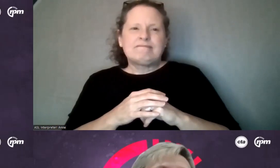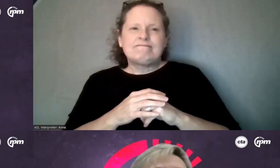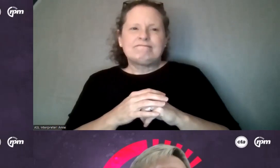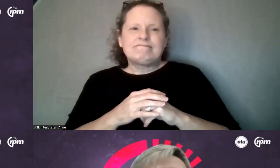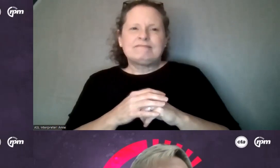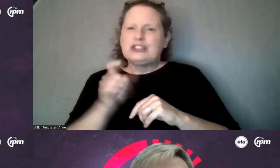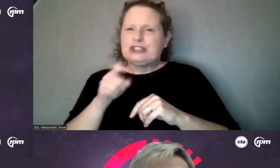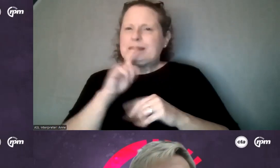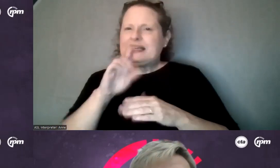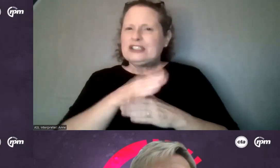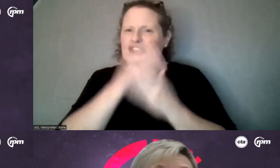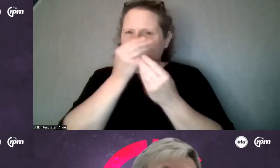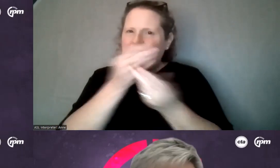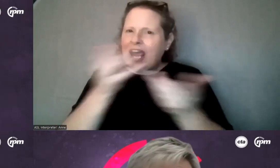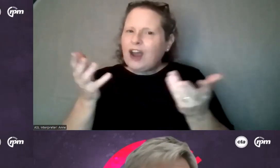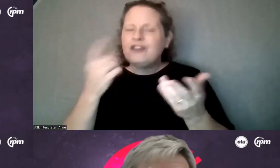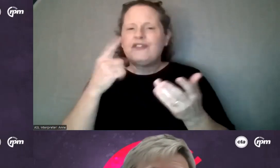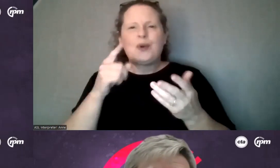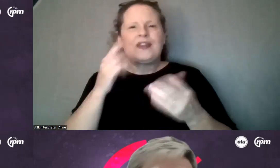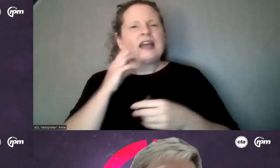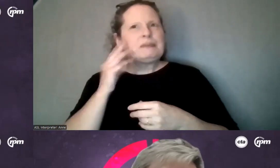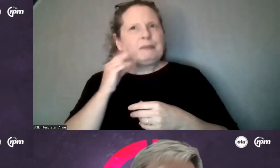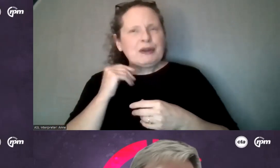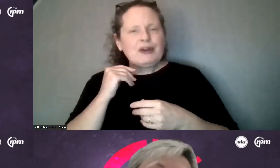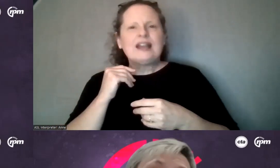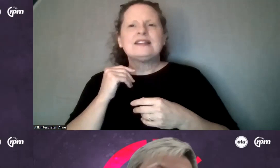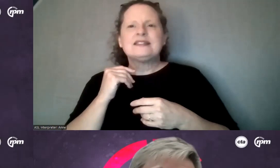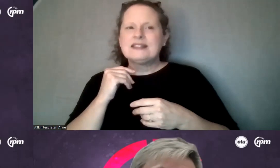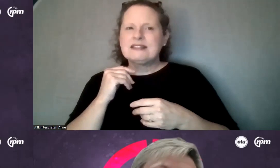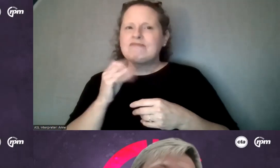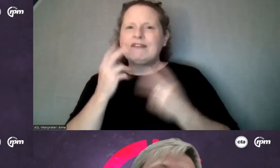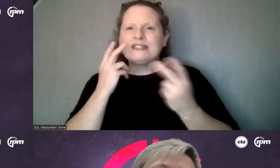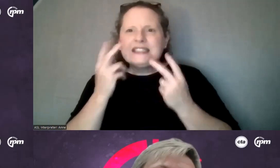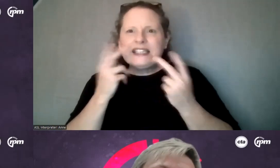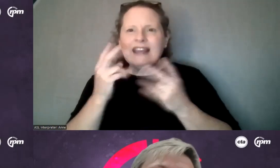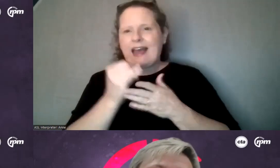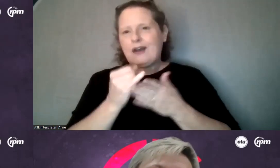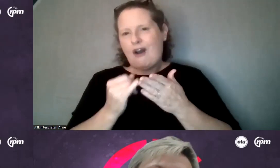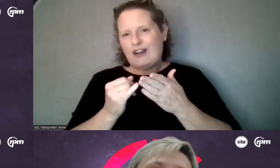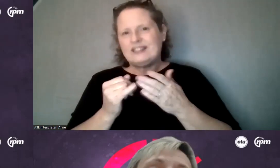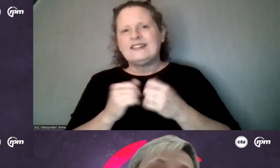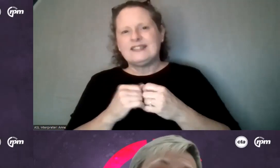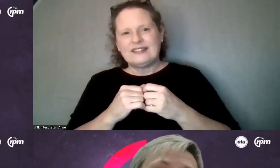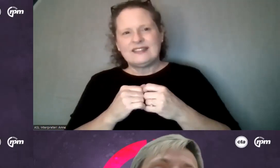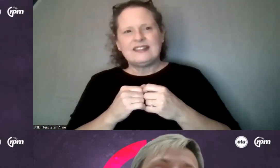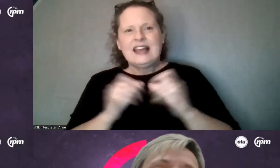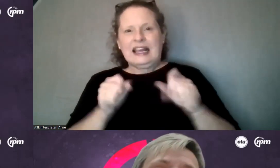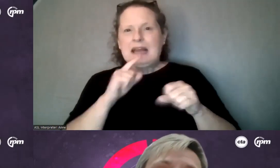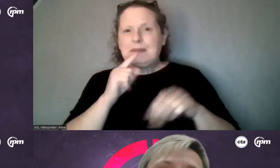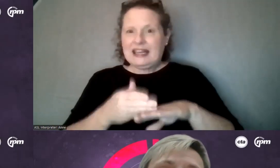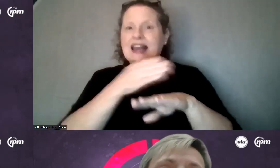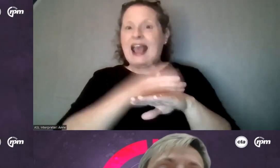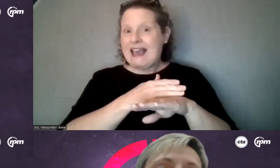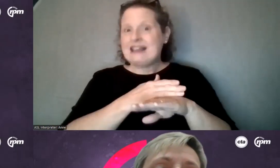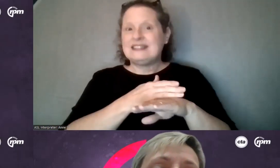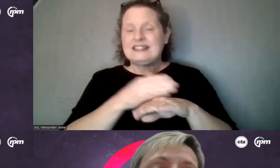should be shared in order for the experience of seeing the art can be enhanced by